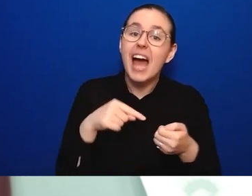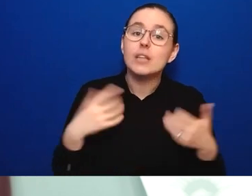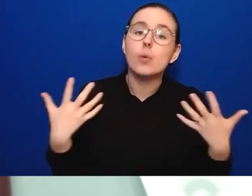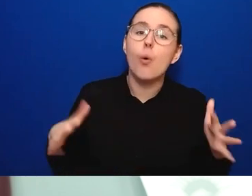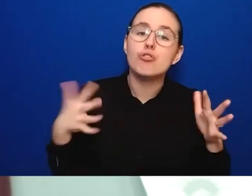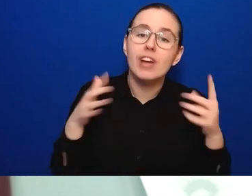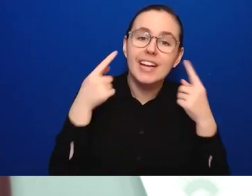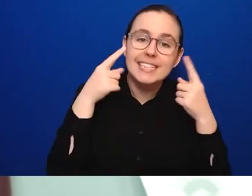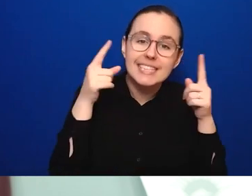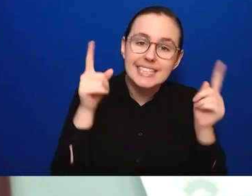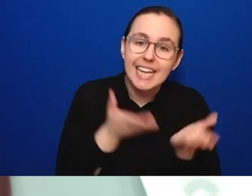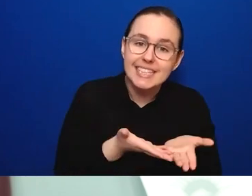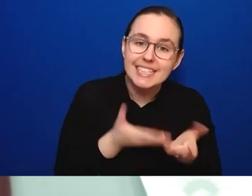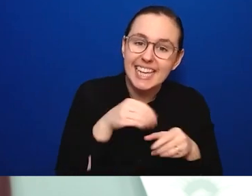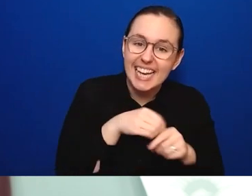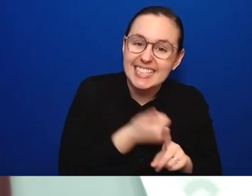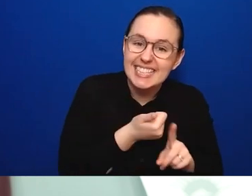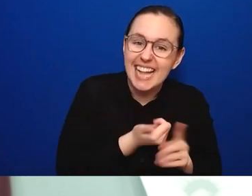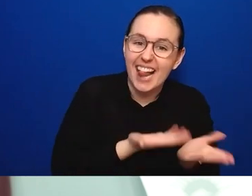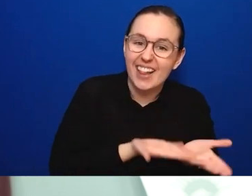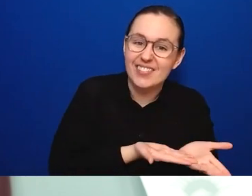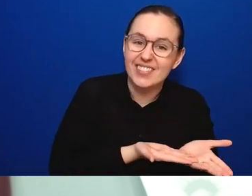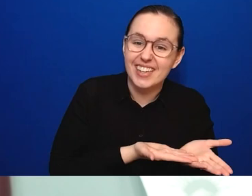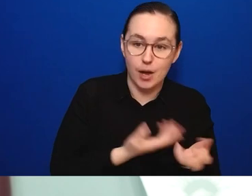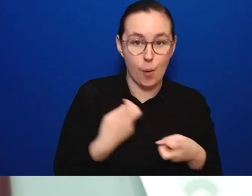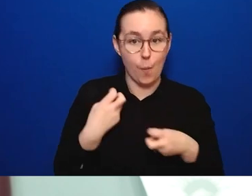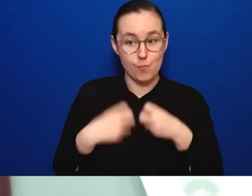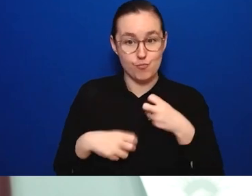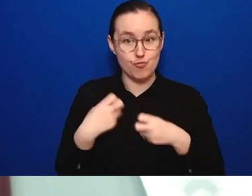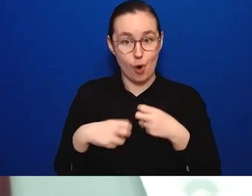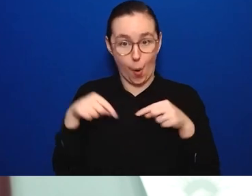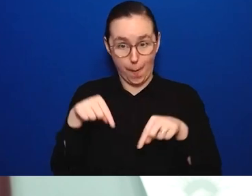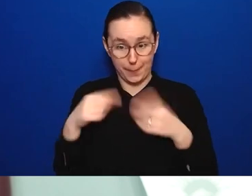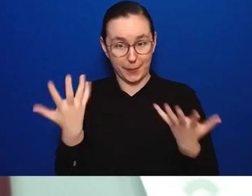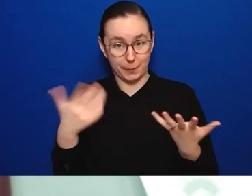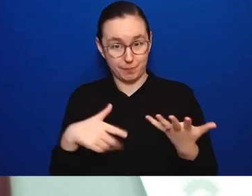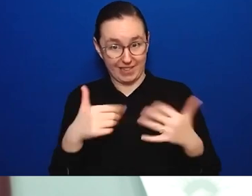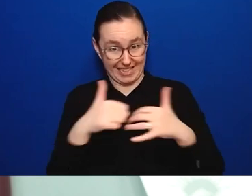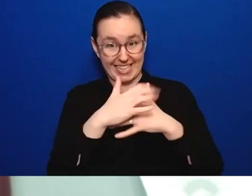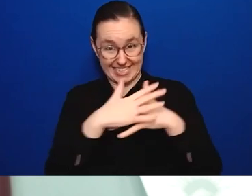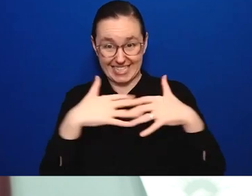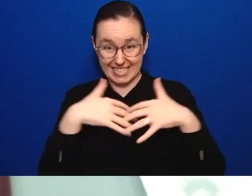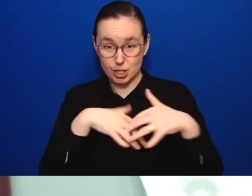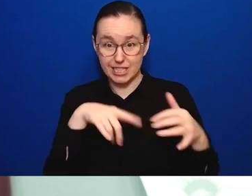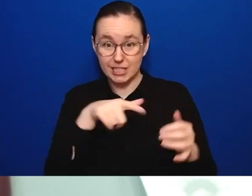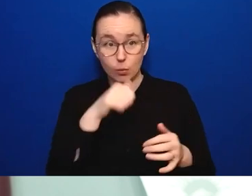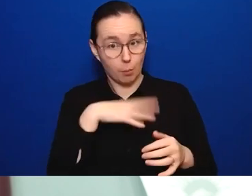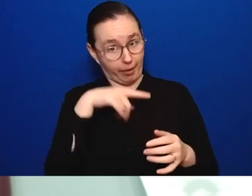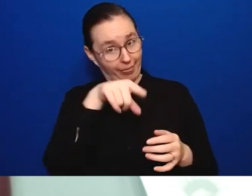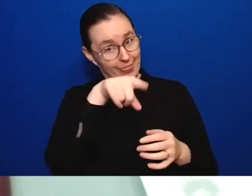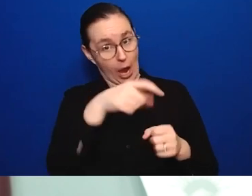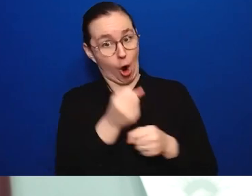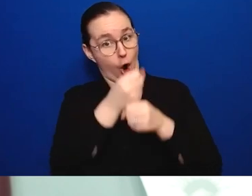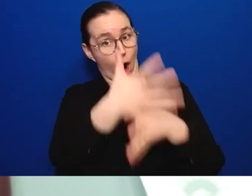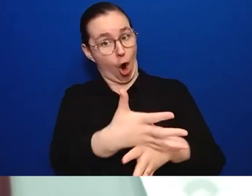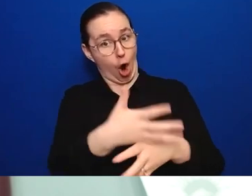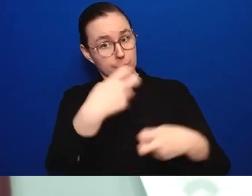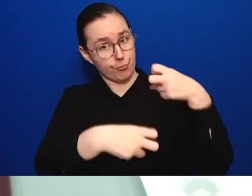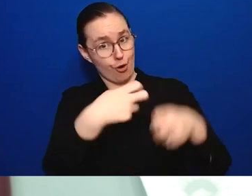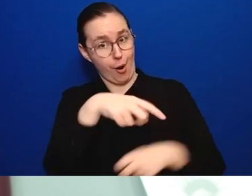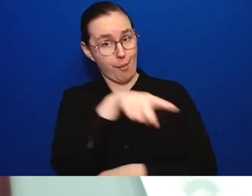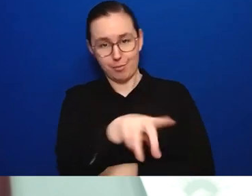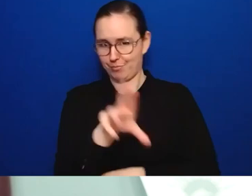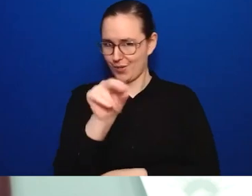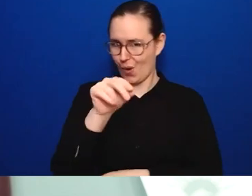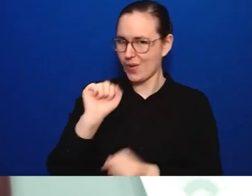a problem that Indigenous women have created. So Canadian society is going to have to work with us to address the violence against